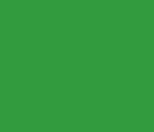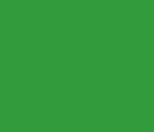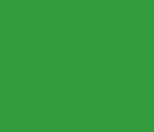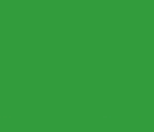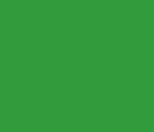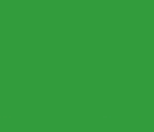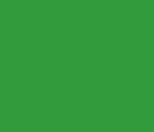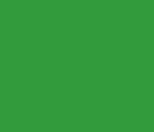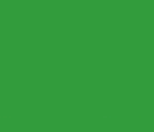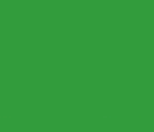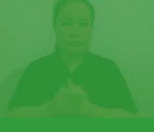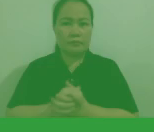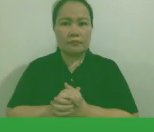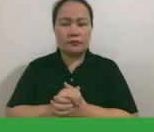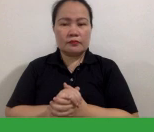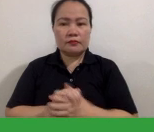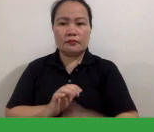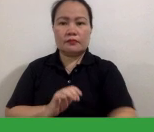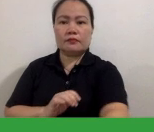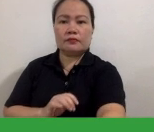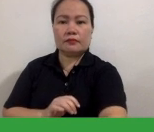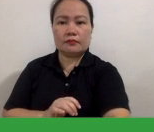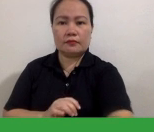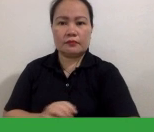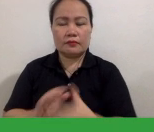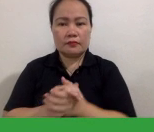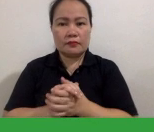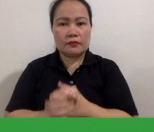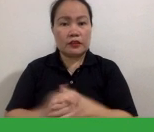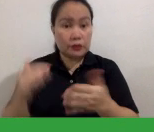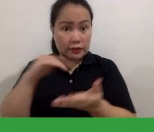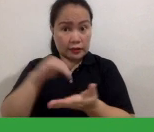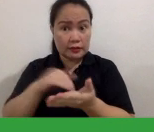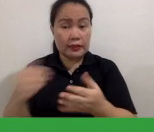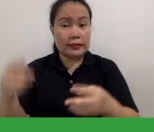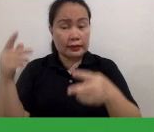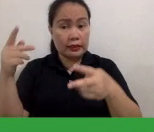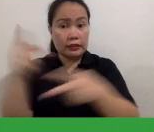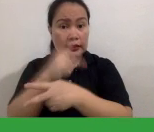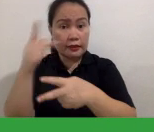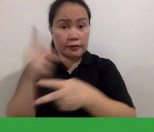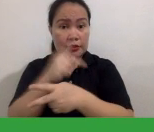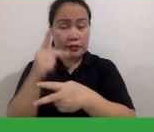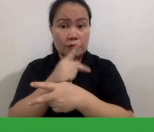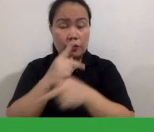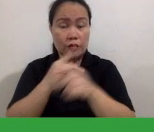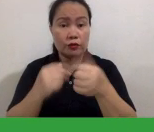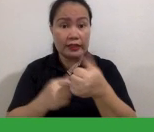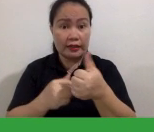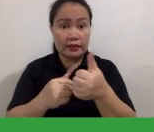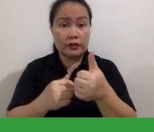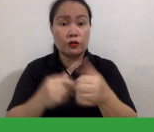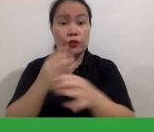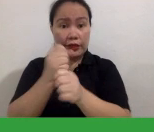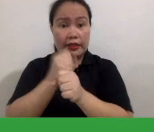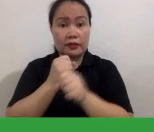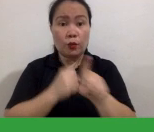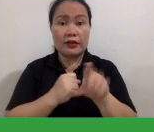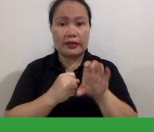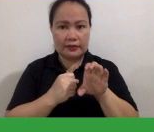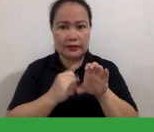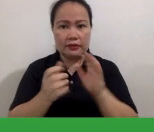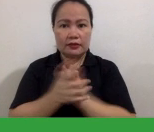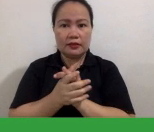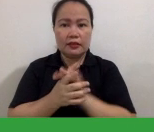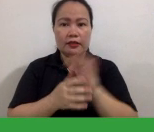9/10, hanap ka ng factor na ang magiging result denominator mo ay magwa 100. So, ita-times natin siya